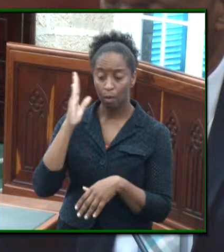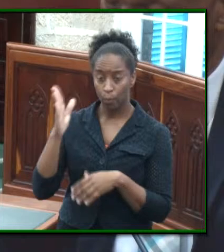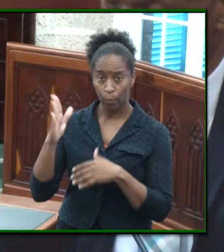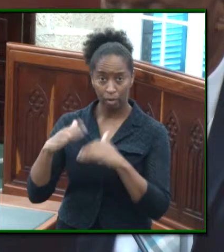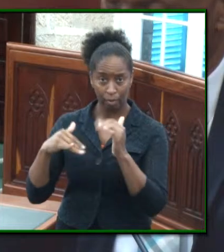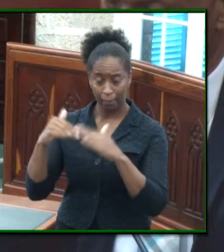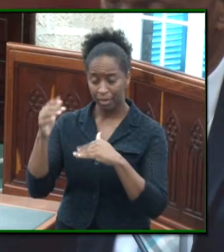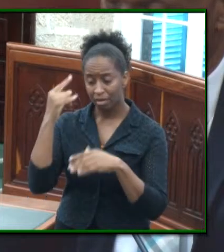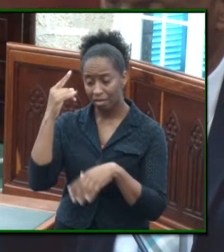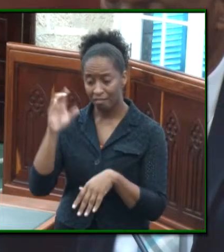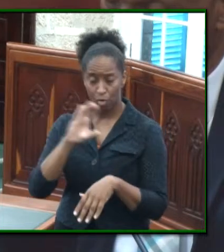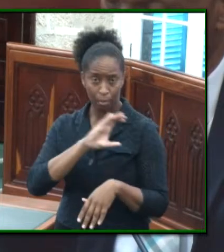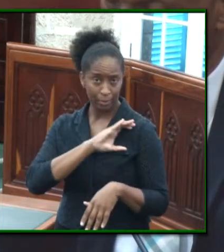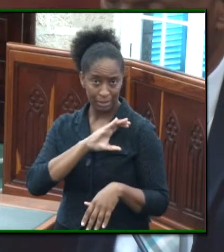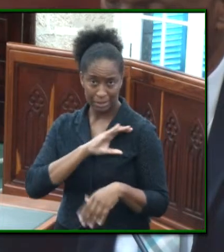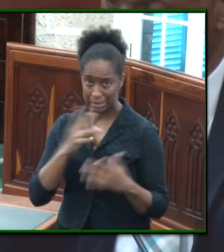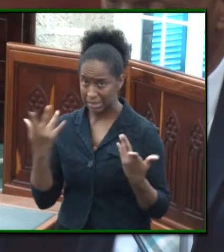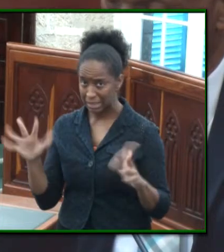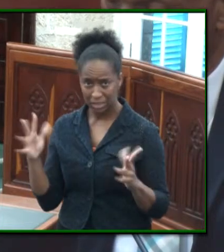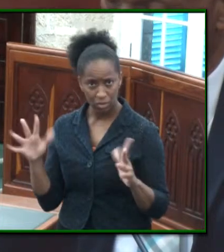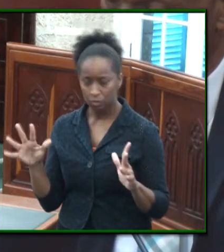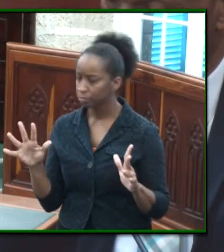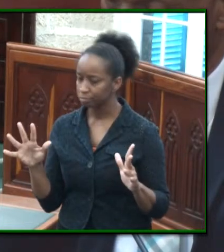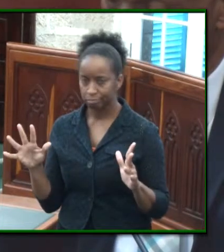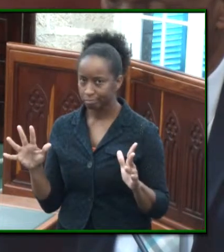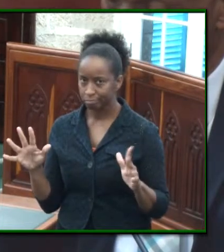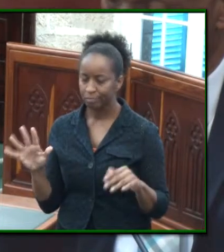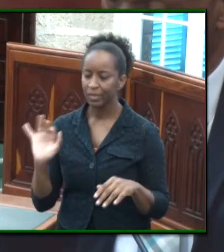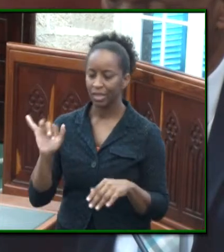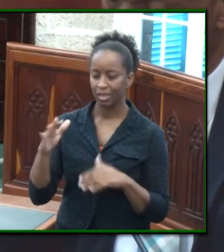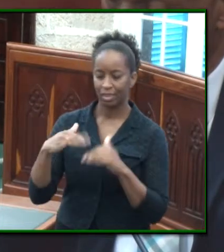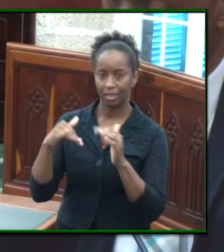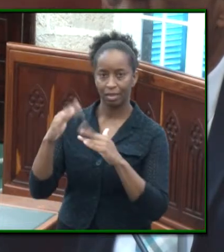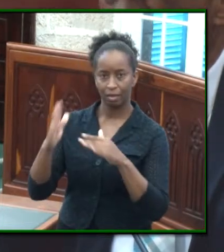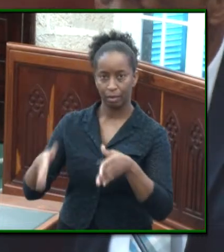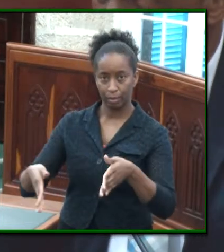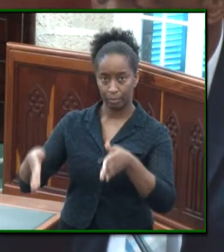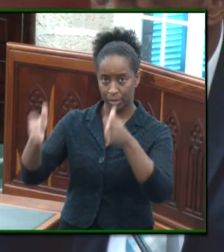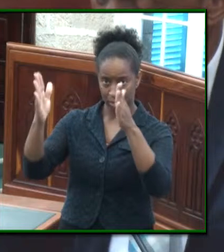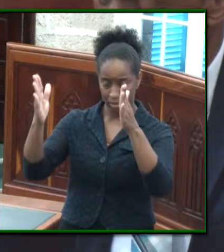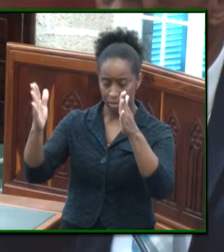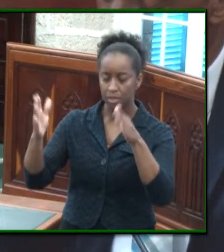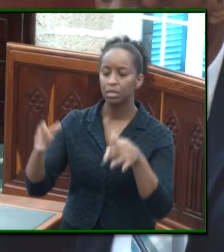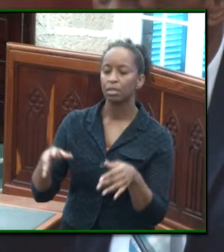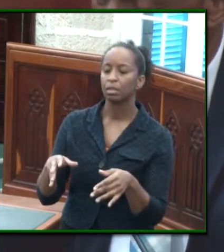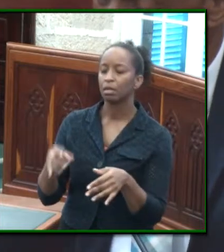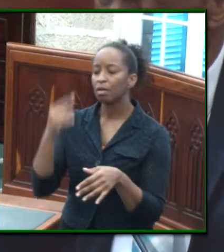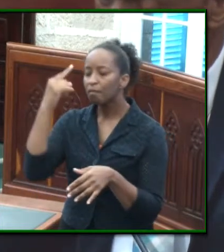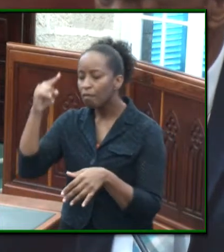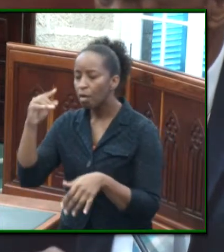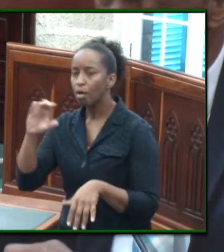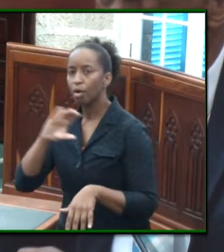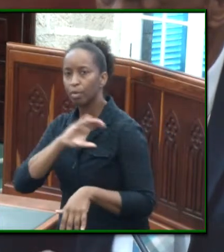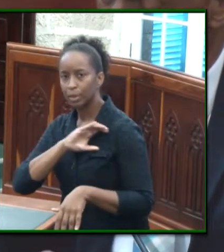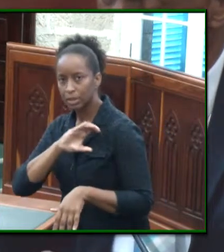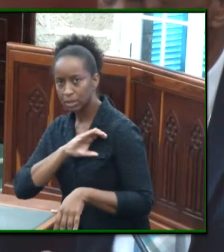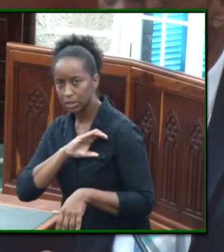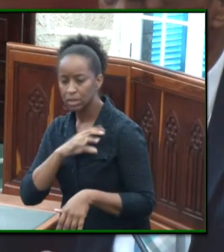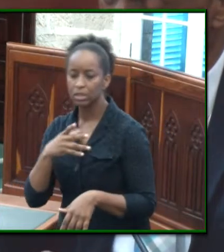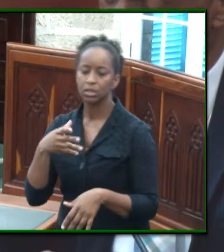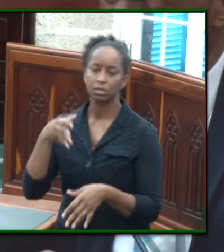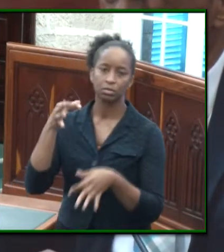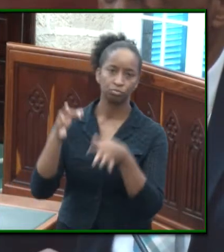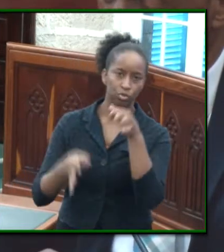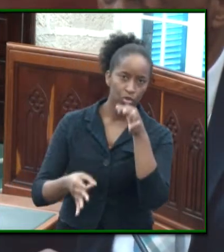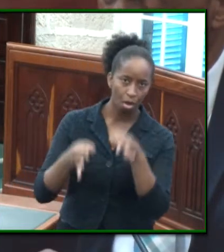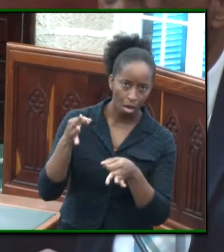we would co-locate with a police facility, a new magistrates court